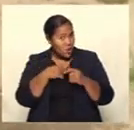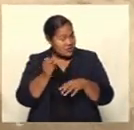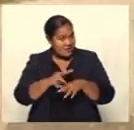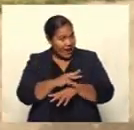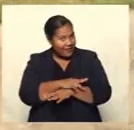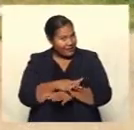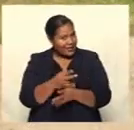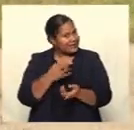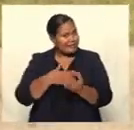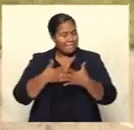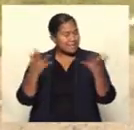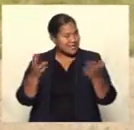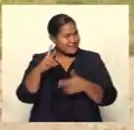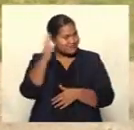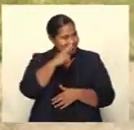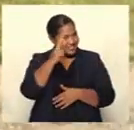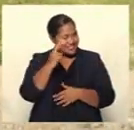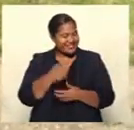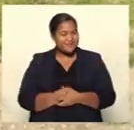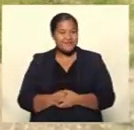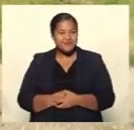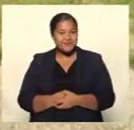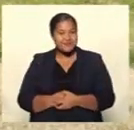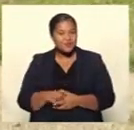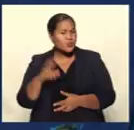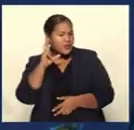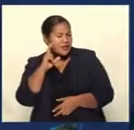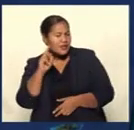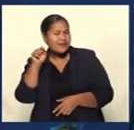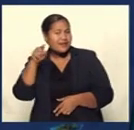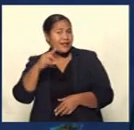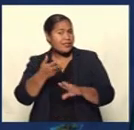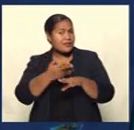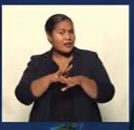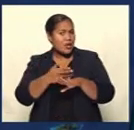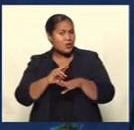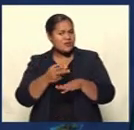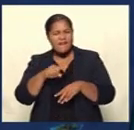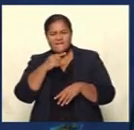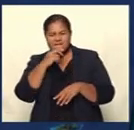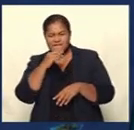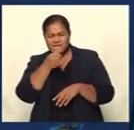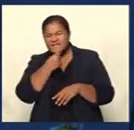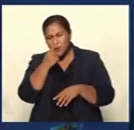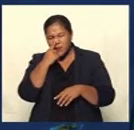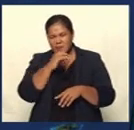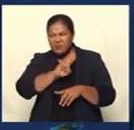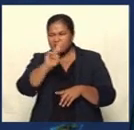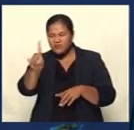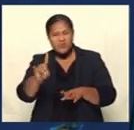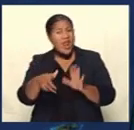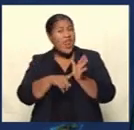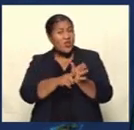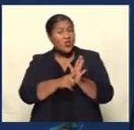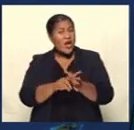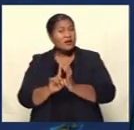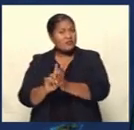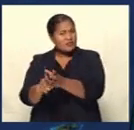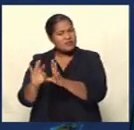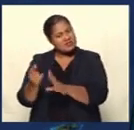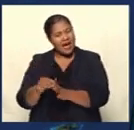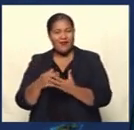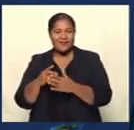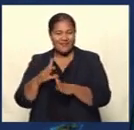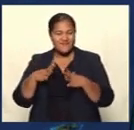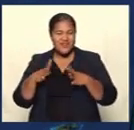big risk. We read over the news yesterday that few patients who were admitted at the Lutoko Hospital Isolation Facility have been discharged, and